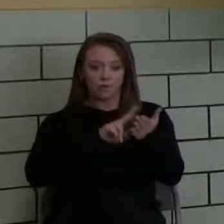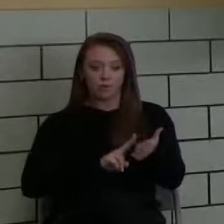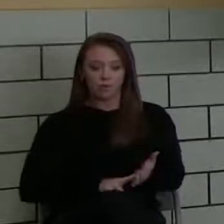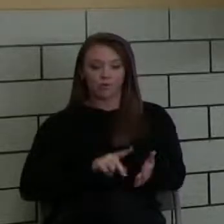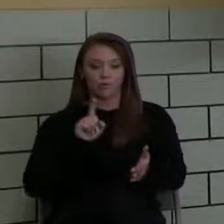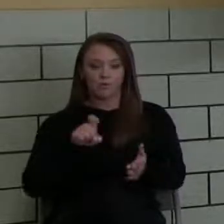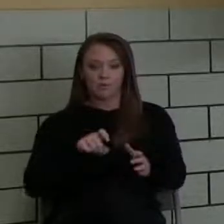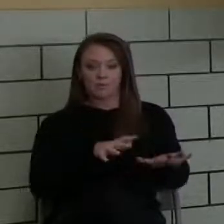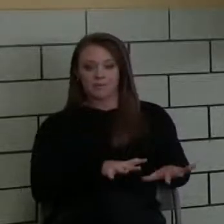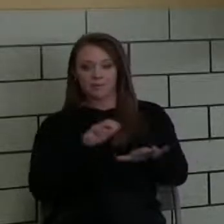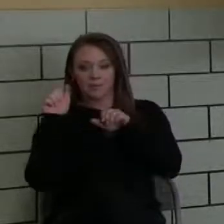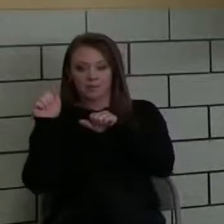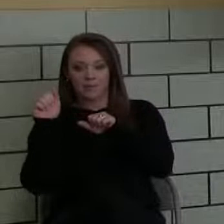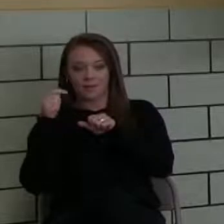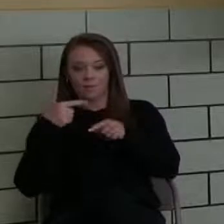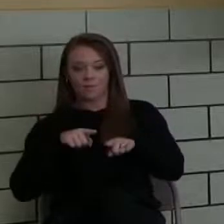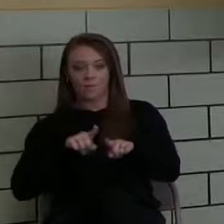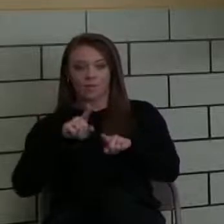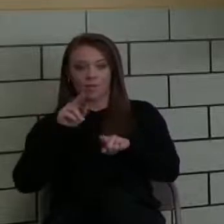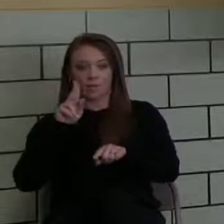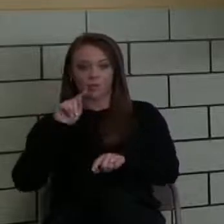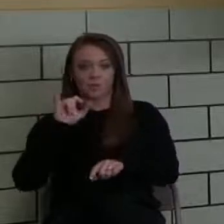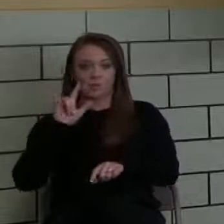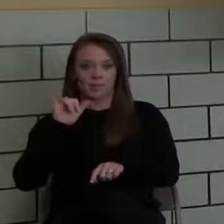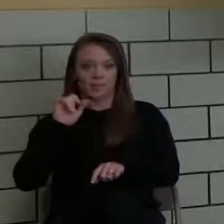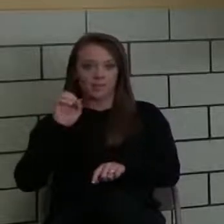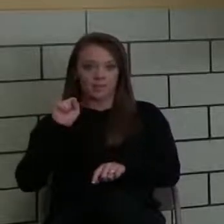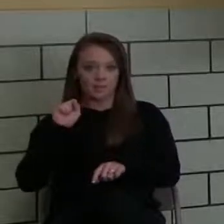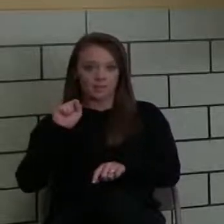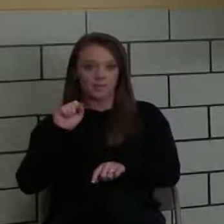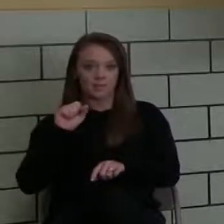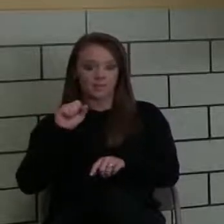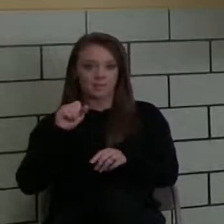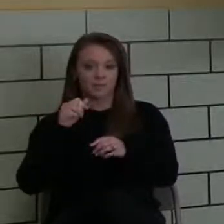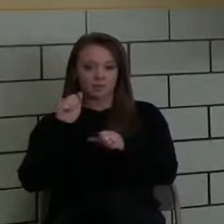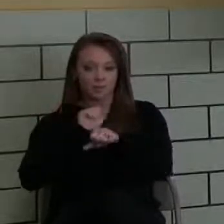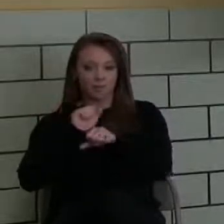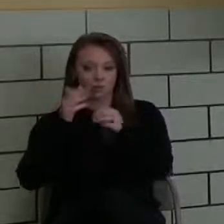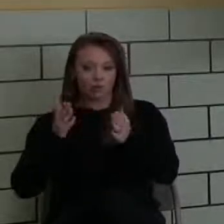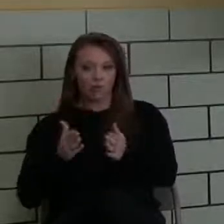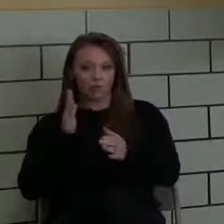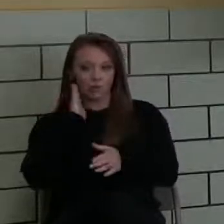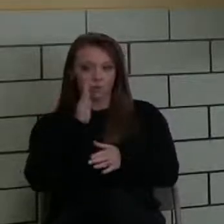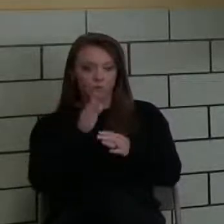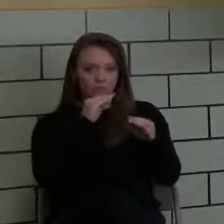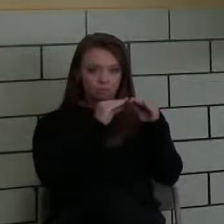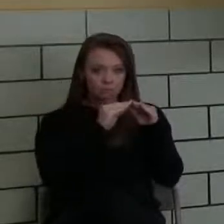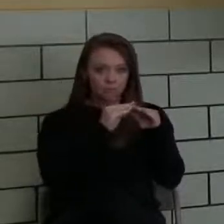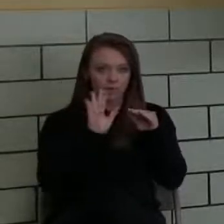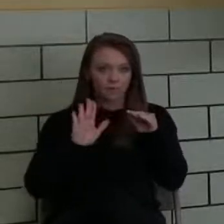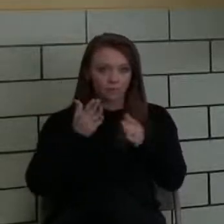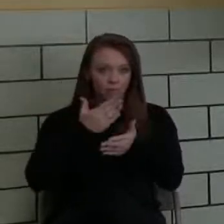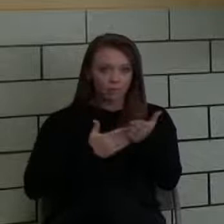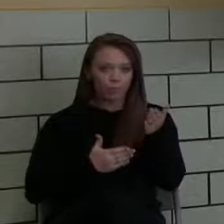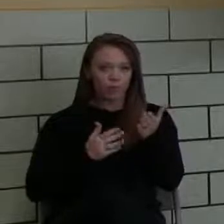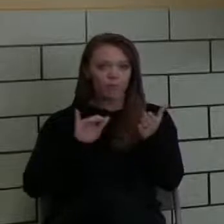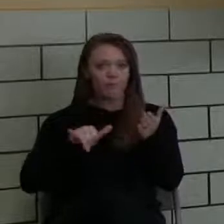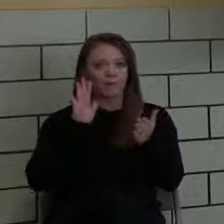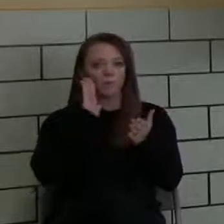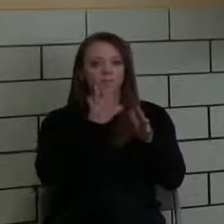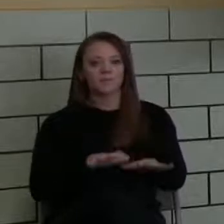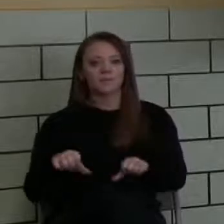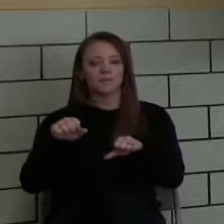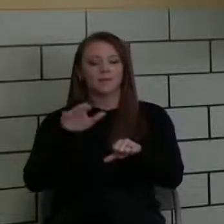the utilities do that work. We anticipate that work for the utilities taking about 4 months to get